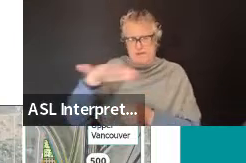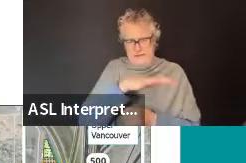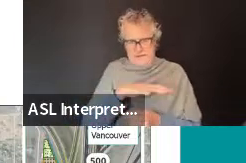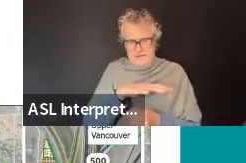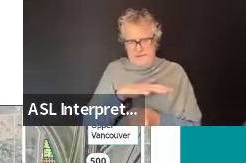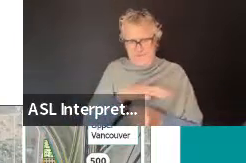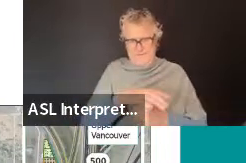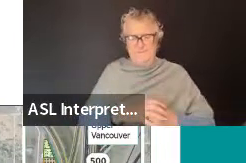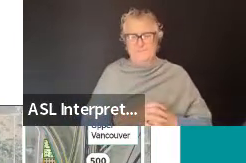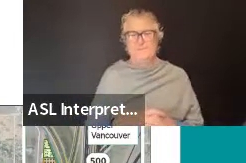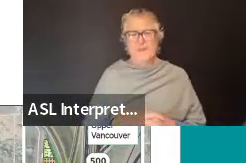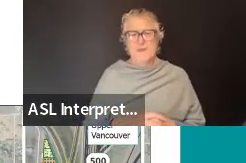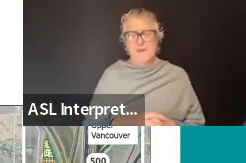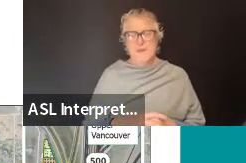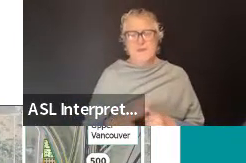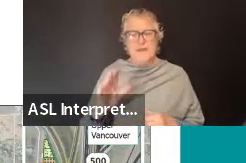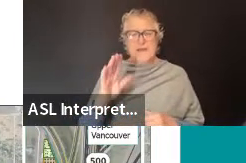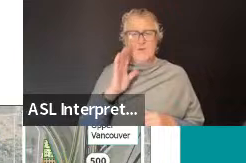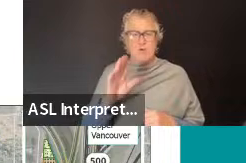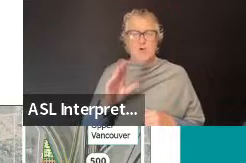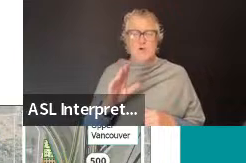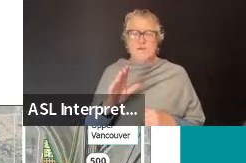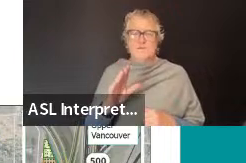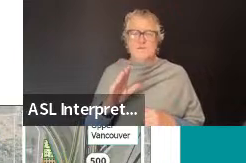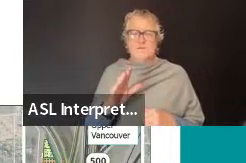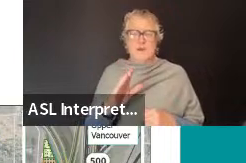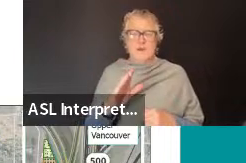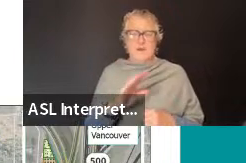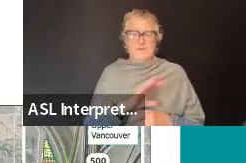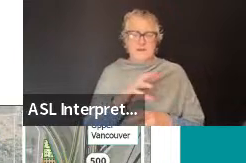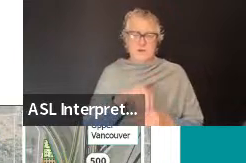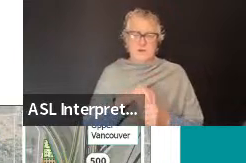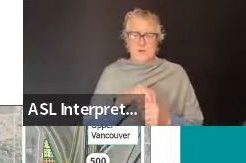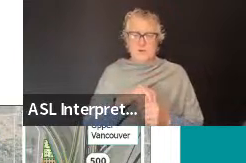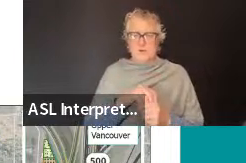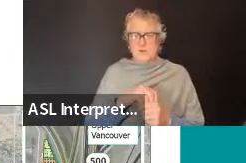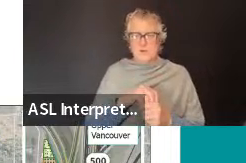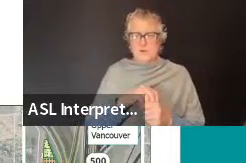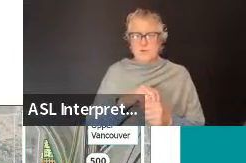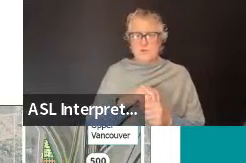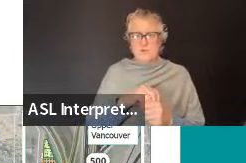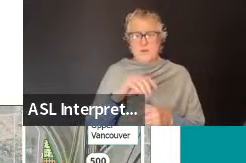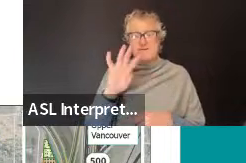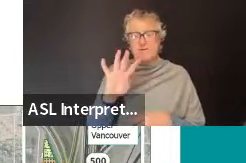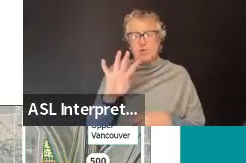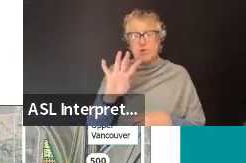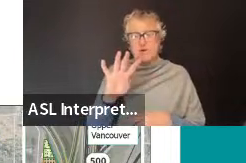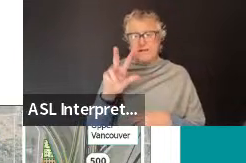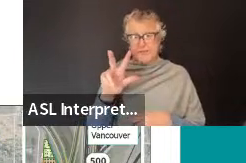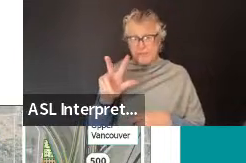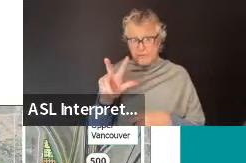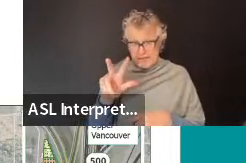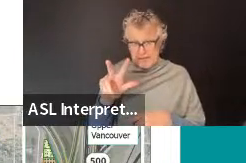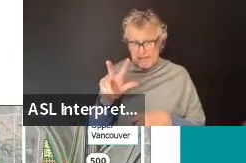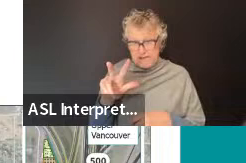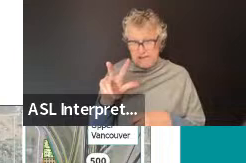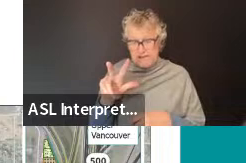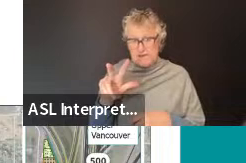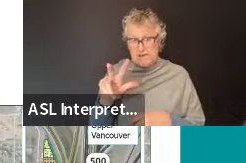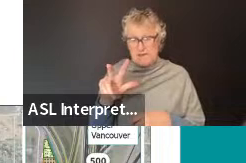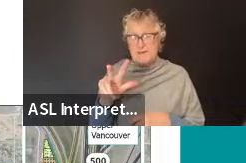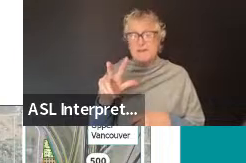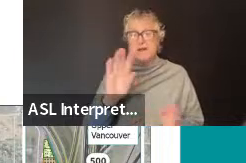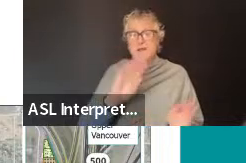43 residential units with an additional 33 residential units with the I-5 Western